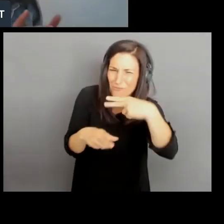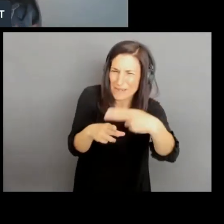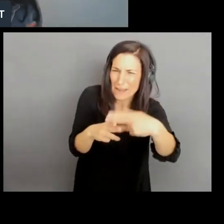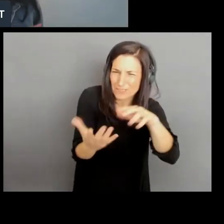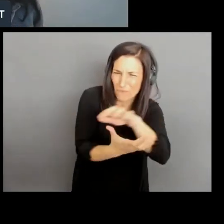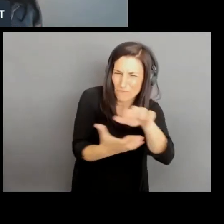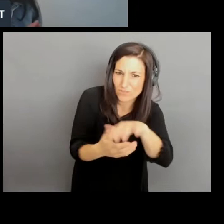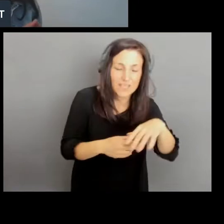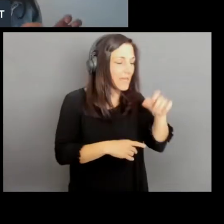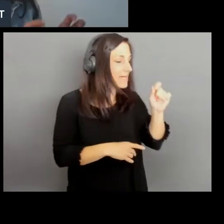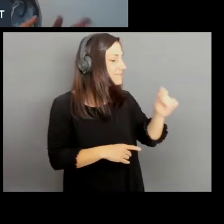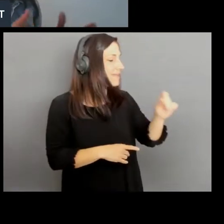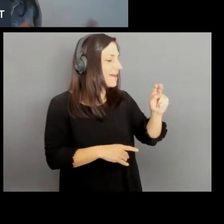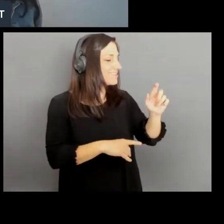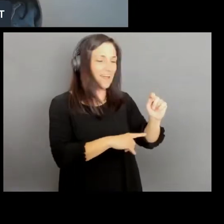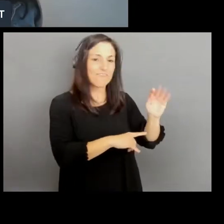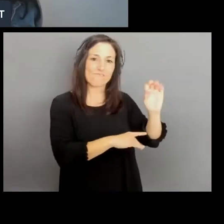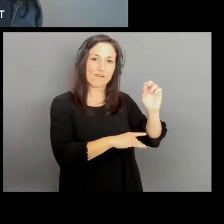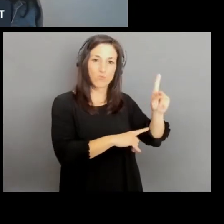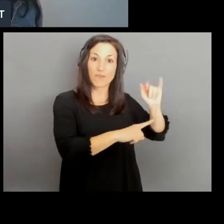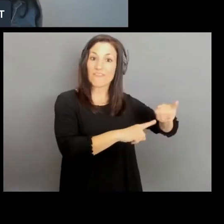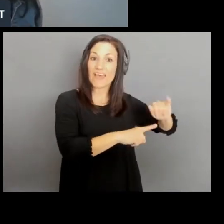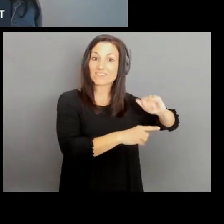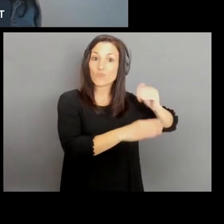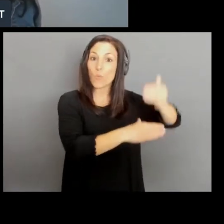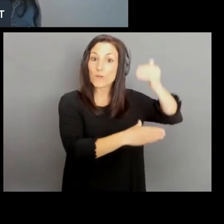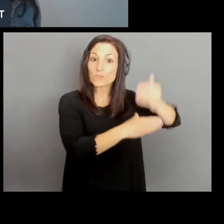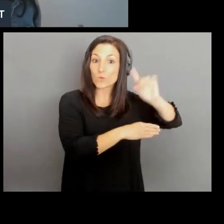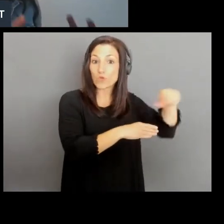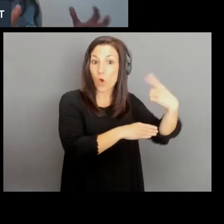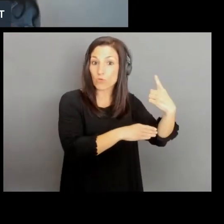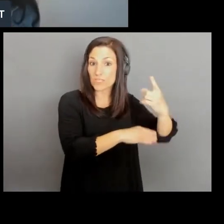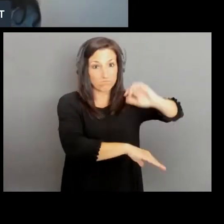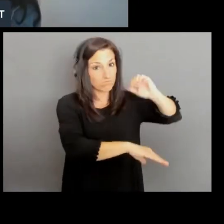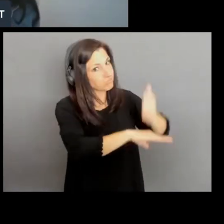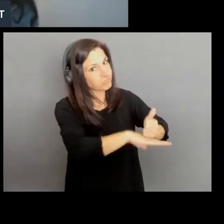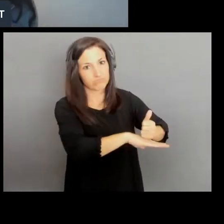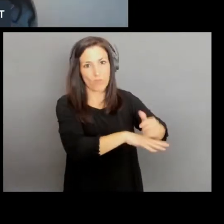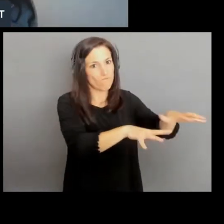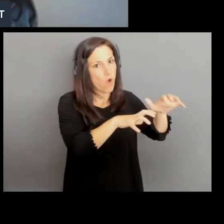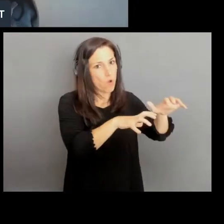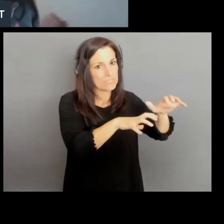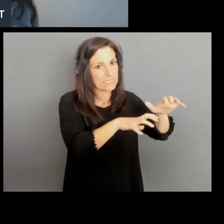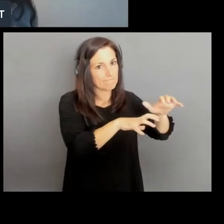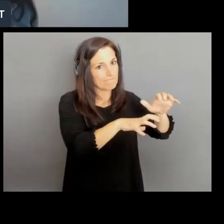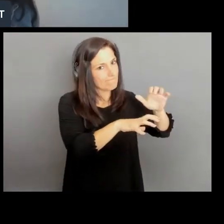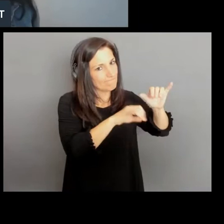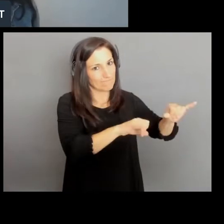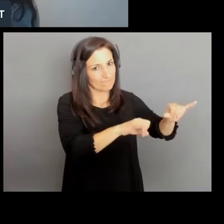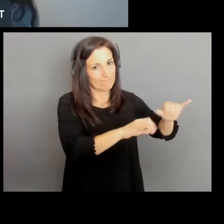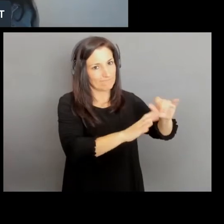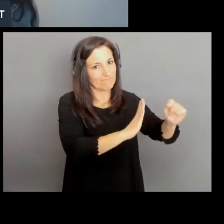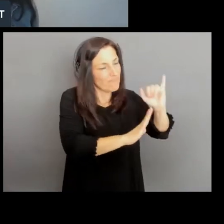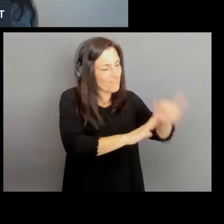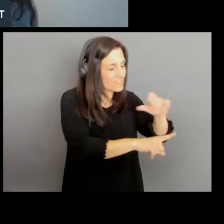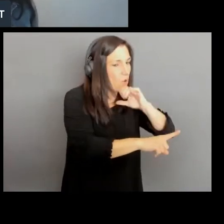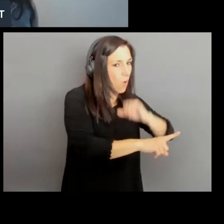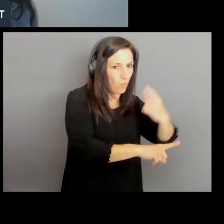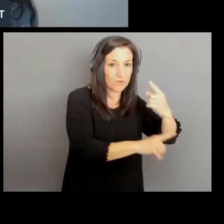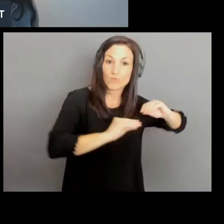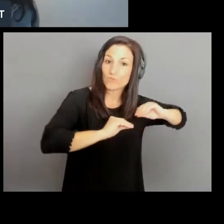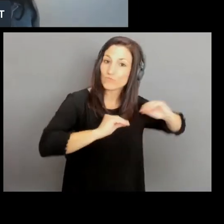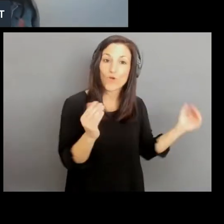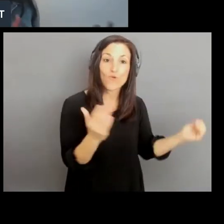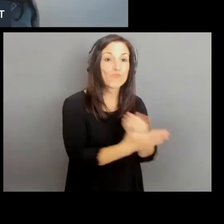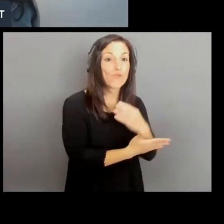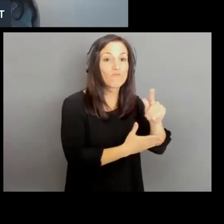is the Windows-only kind of frozen in time version that we have. That's the older one. No new features coming in a .NET Framework,